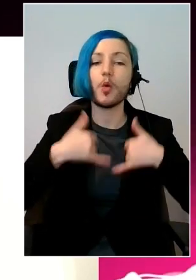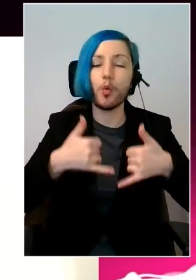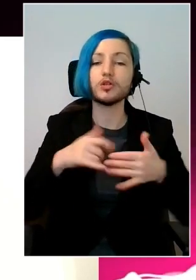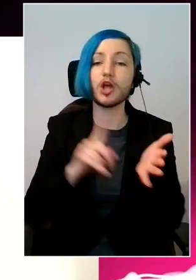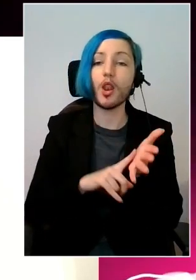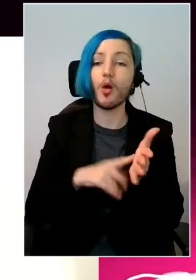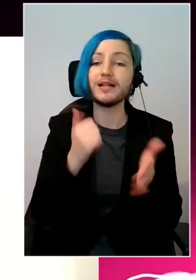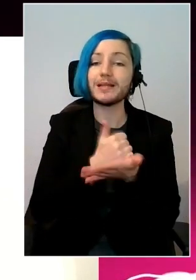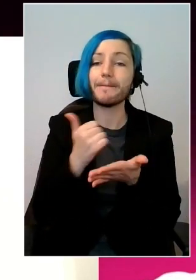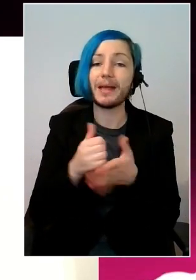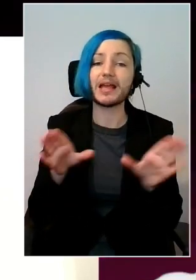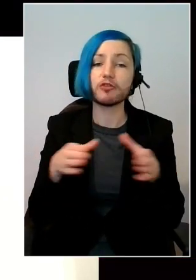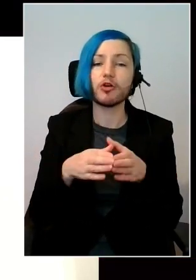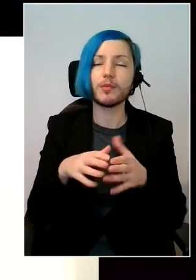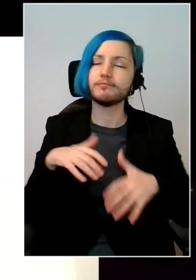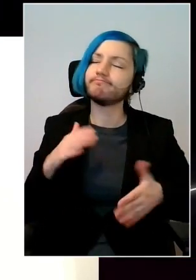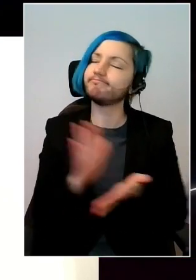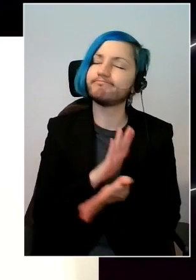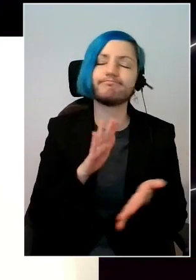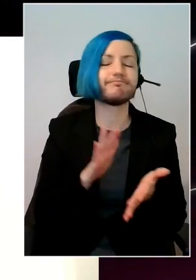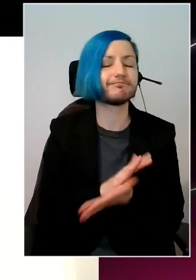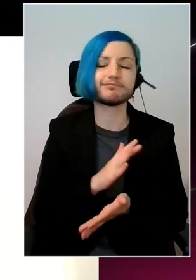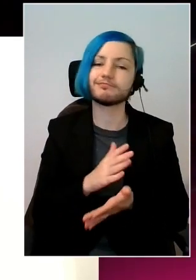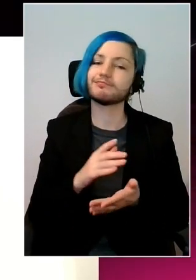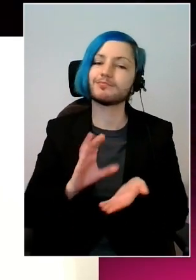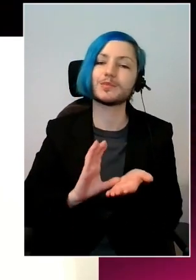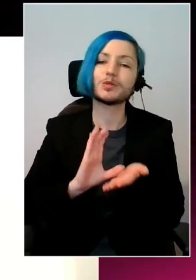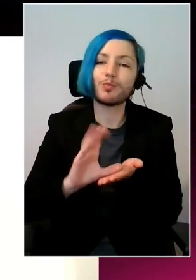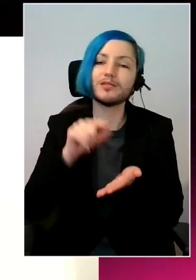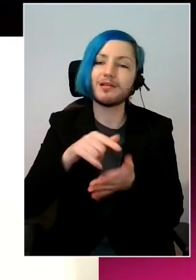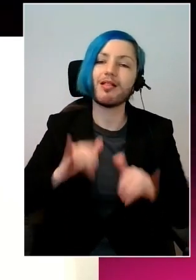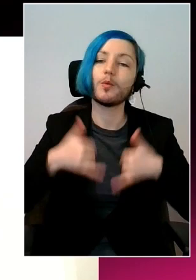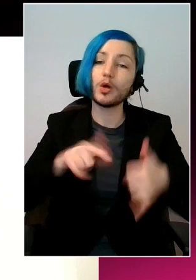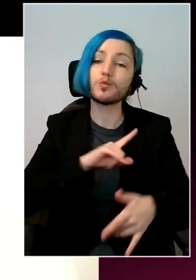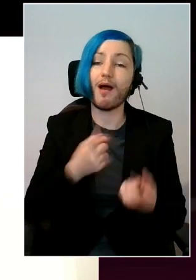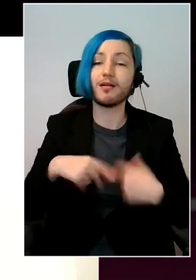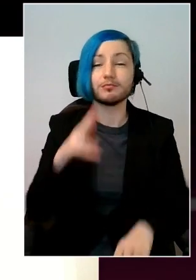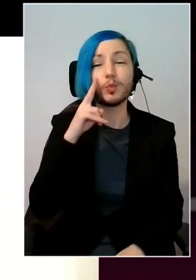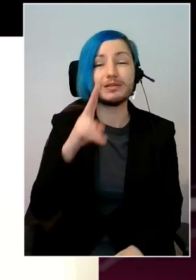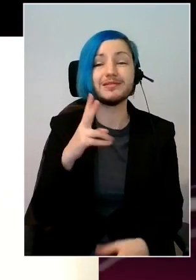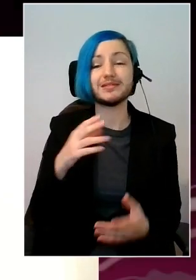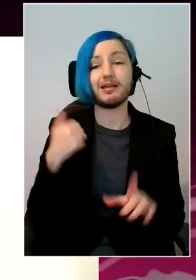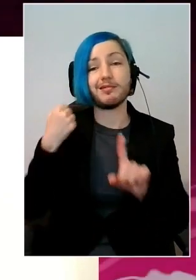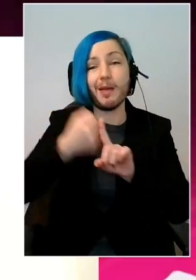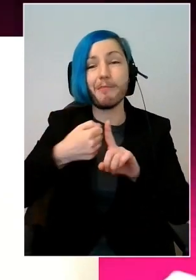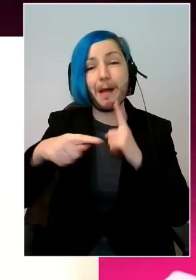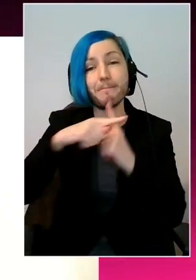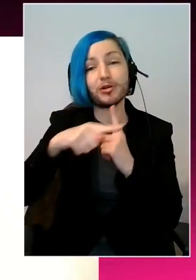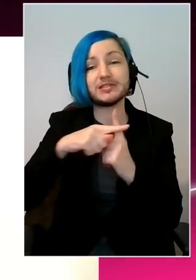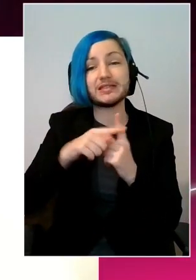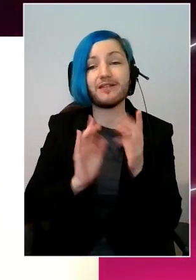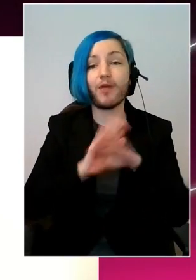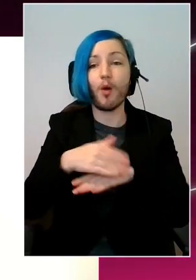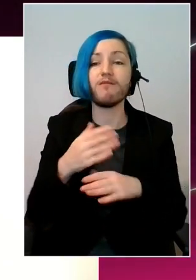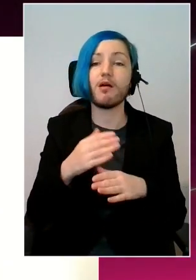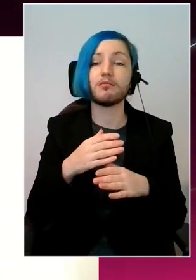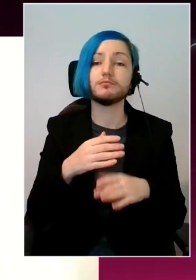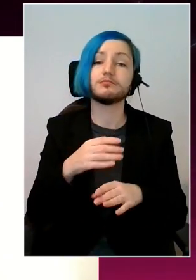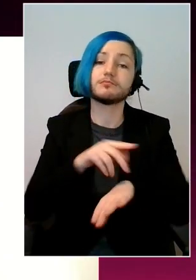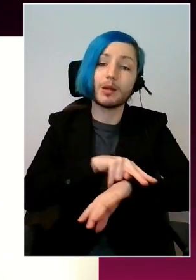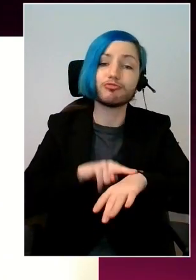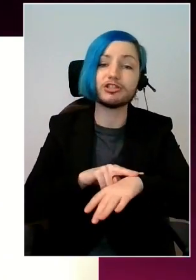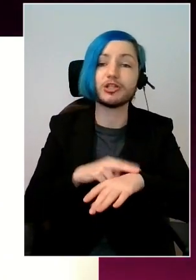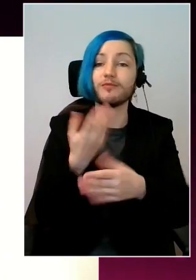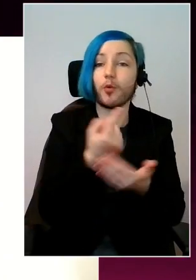is thrilled to sponsor these awards because we see firsthand the positive impact apprenticeships have on individuals and the